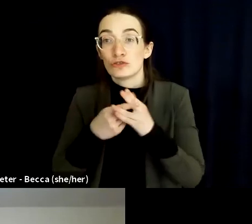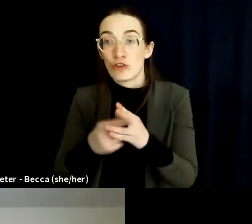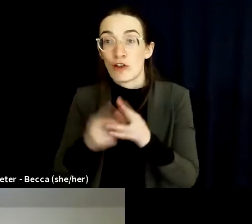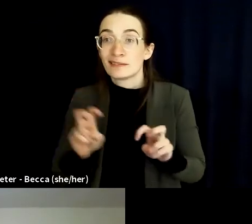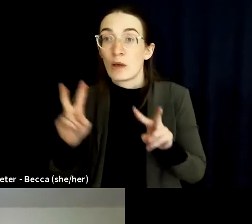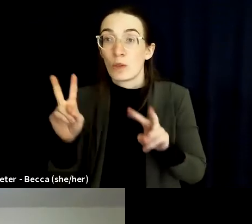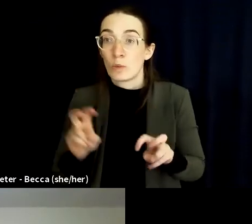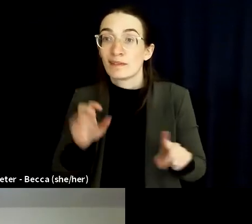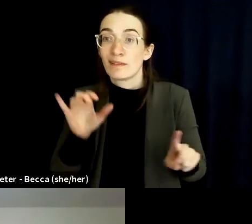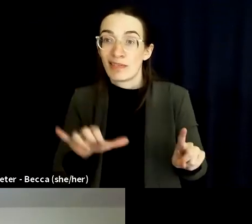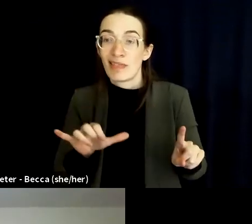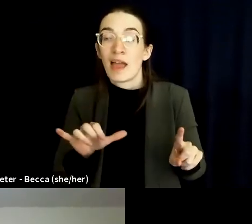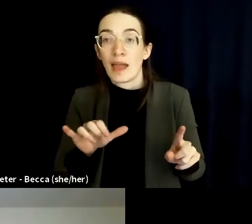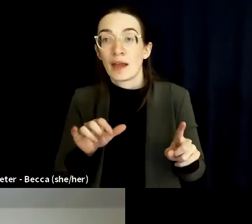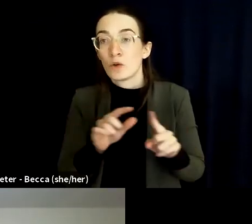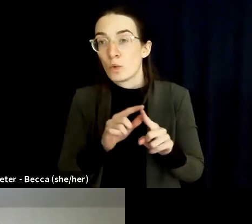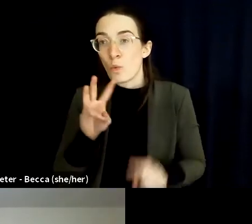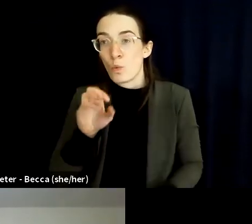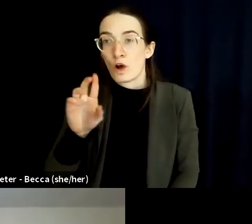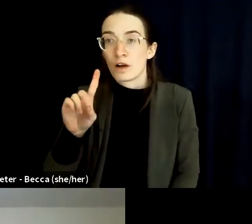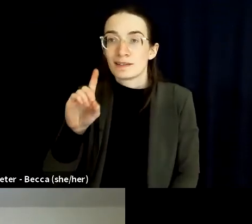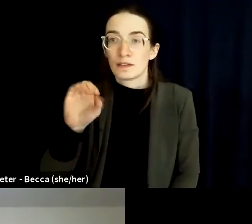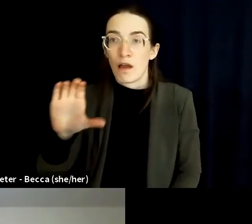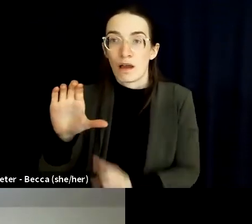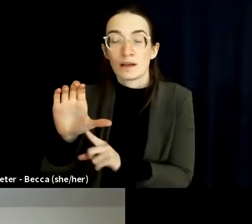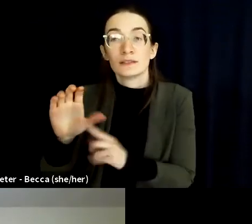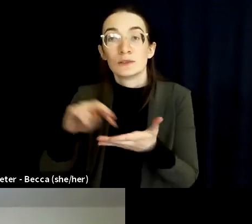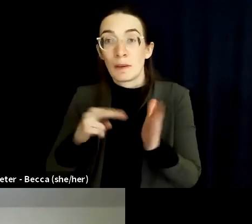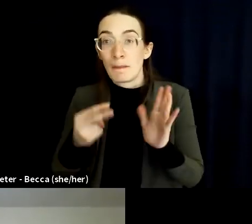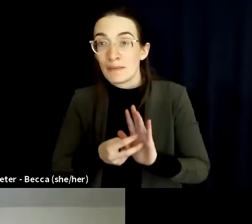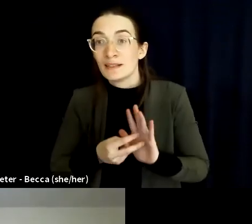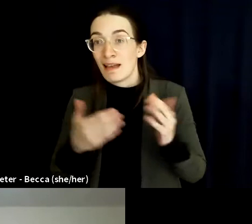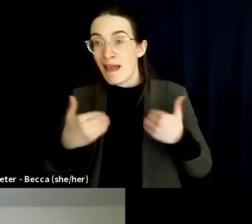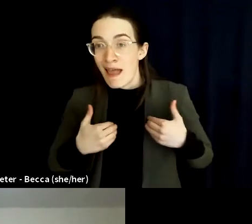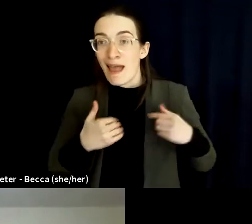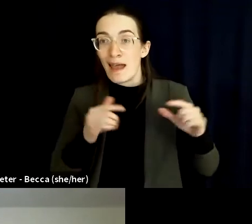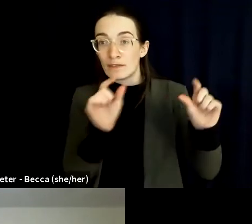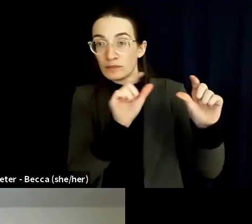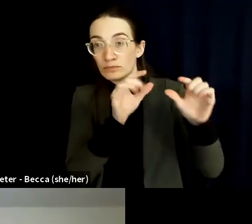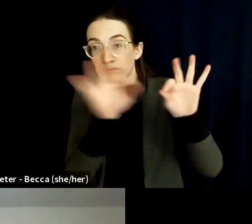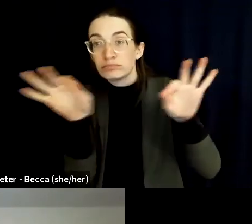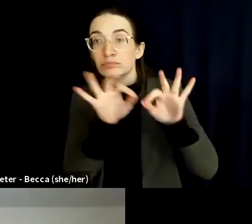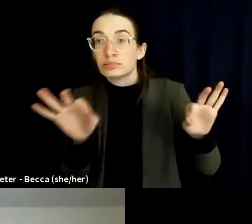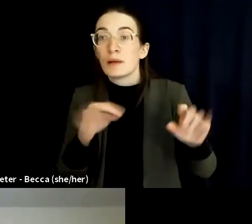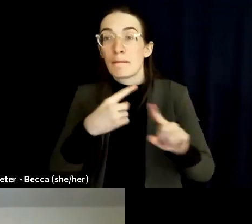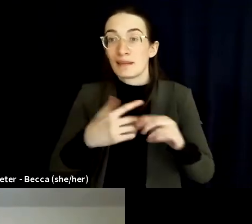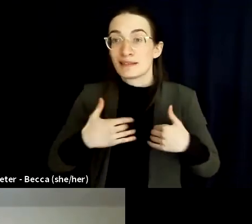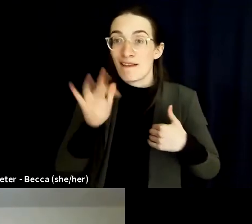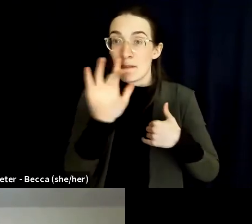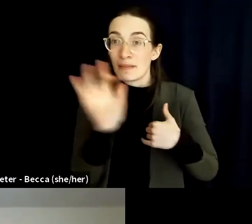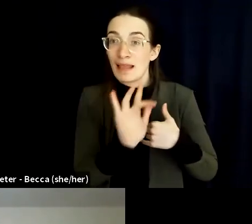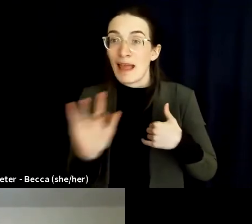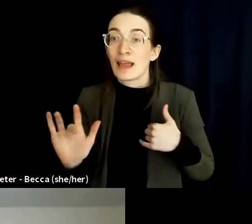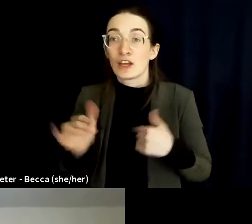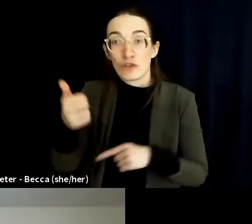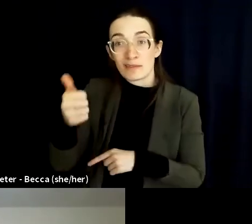a Word document so that you can edit it. So you can like delete the blanks and fill it in with your own words. But if that's not the best for you,